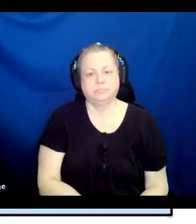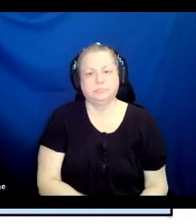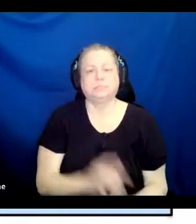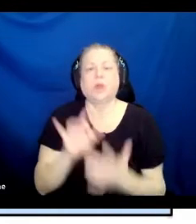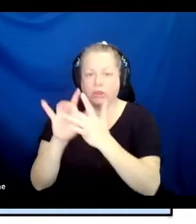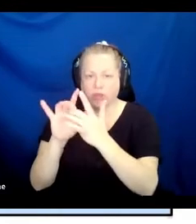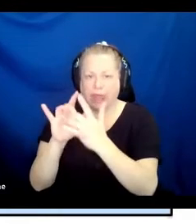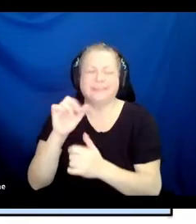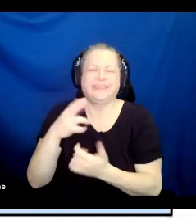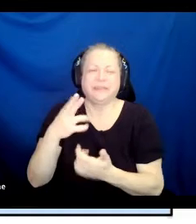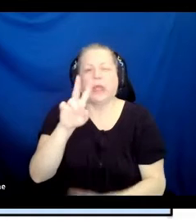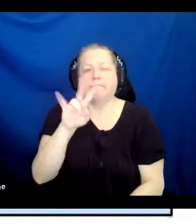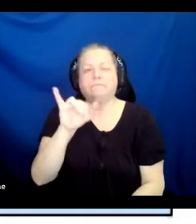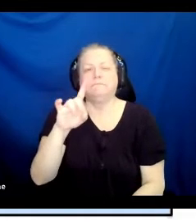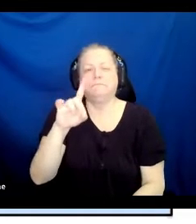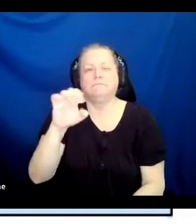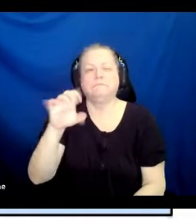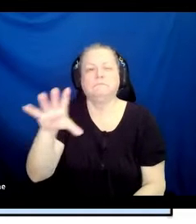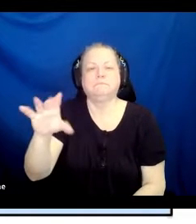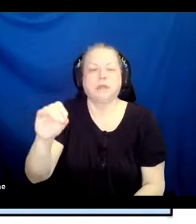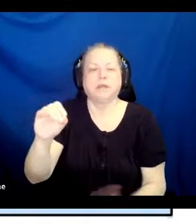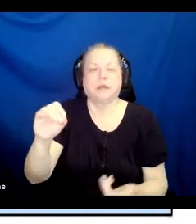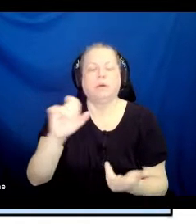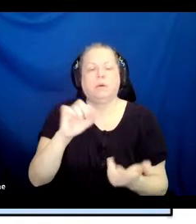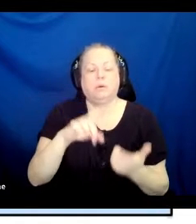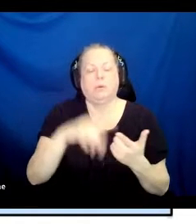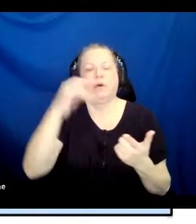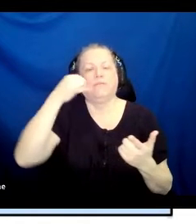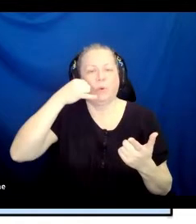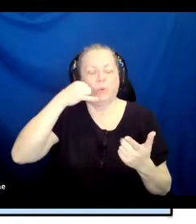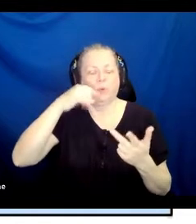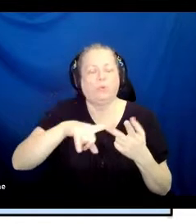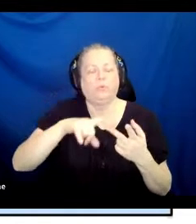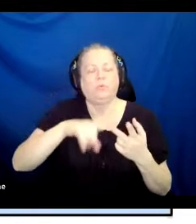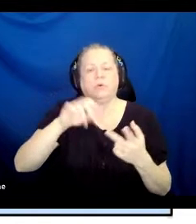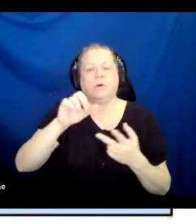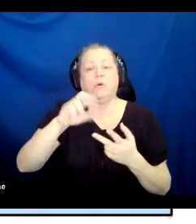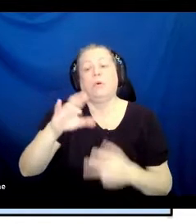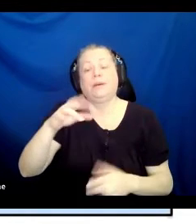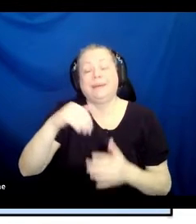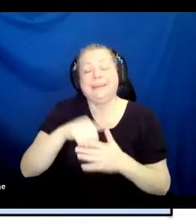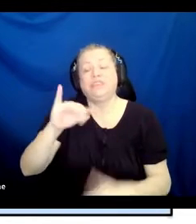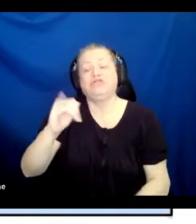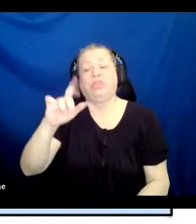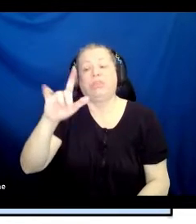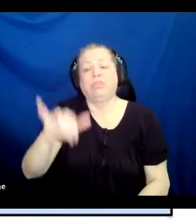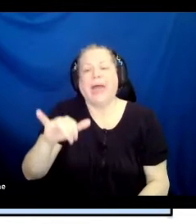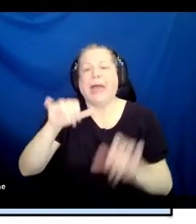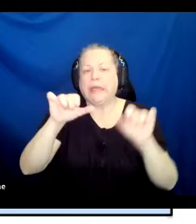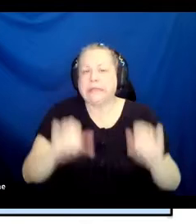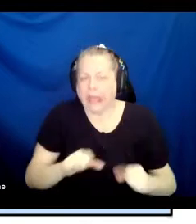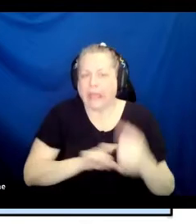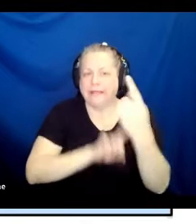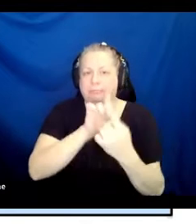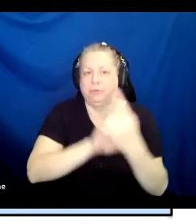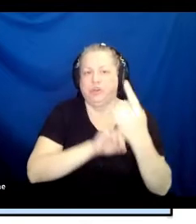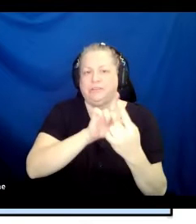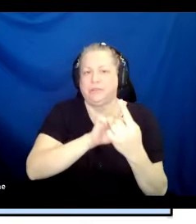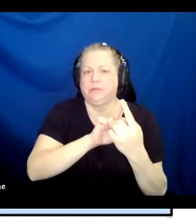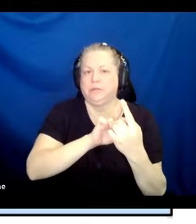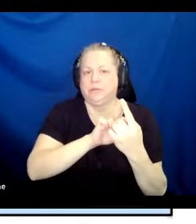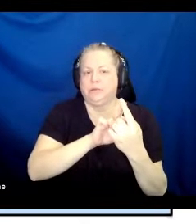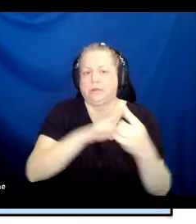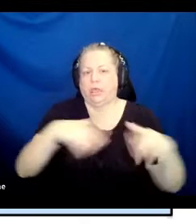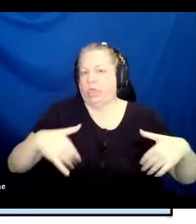online or like a video, or in July, there can be an in-person scheduling.